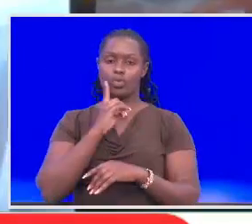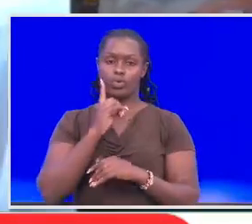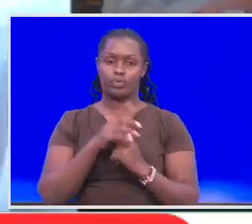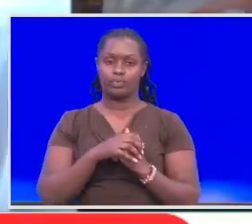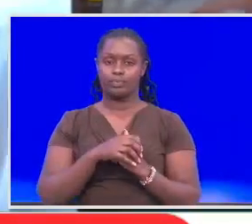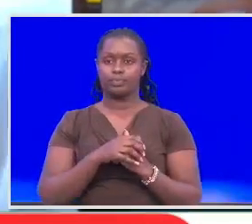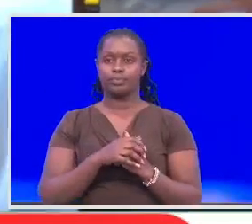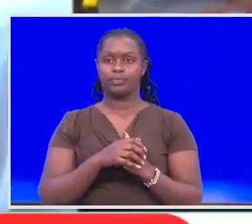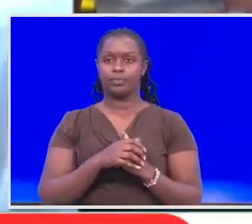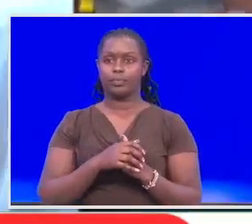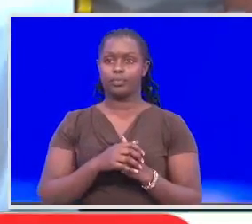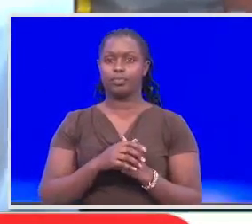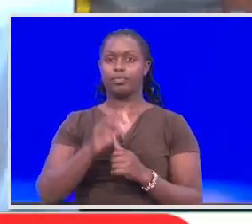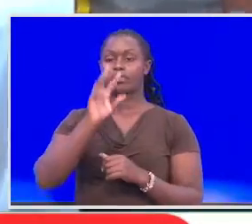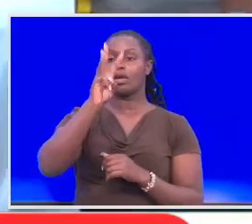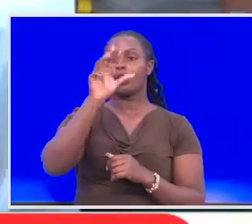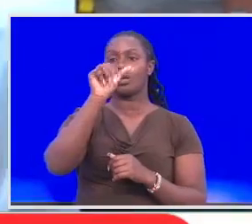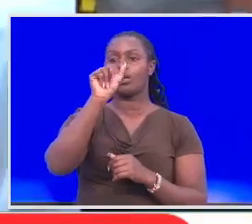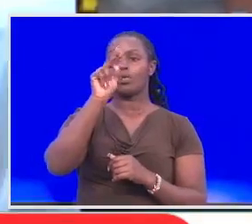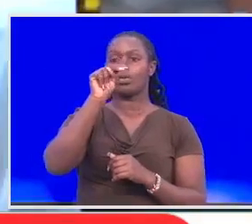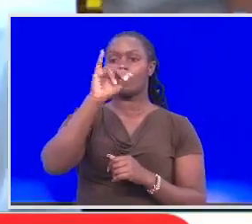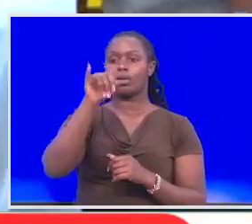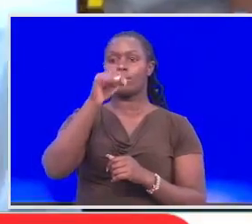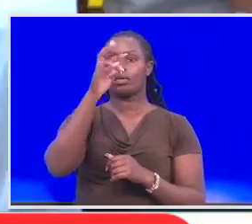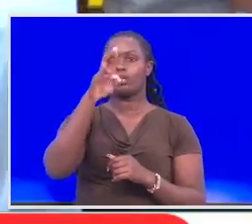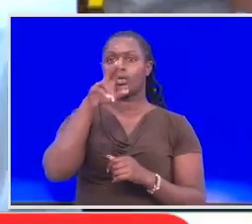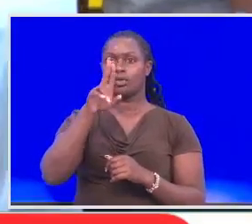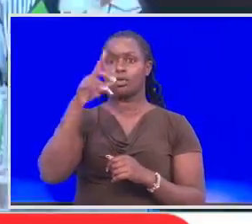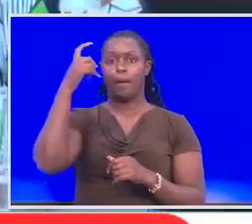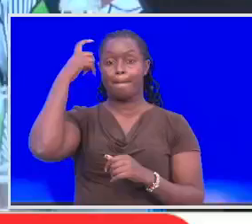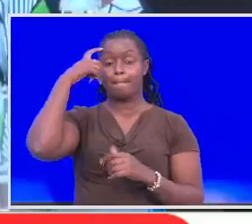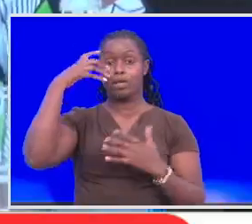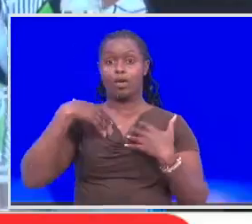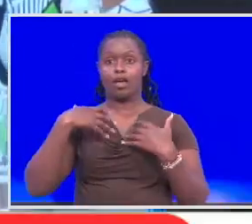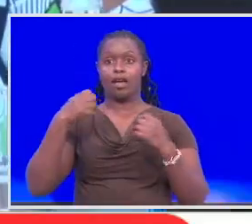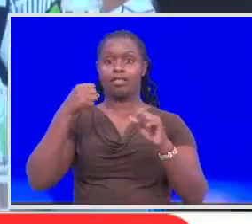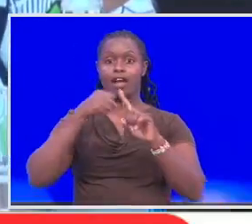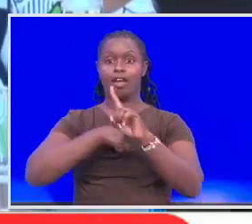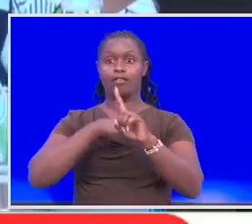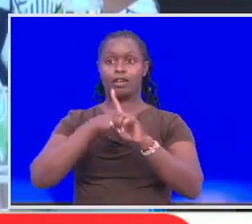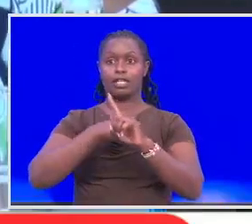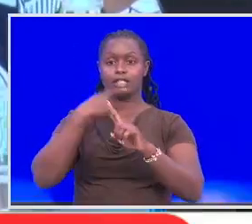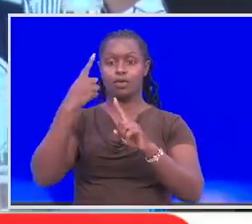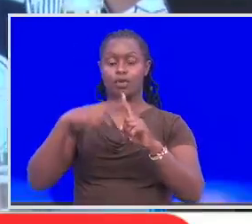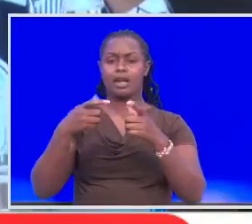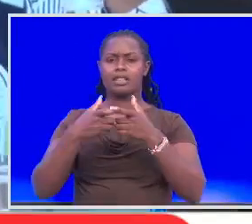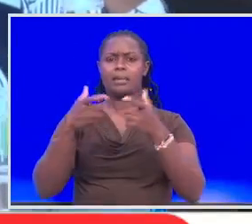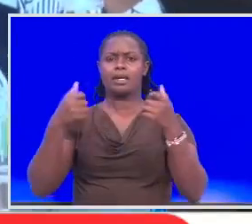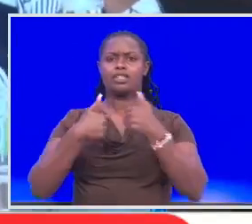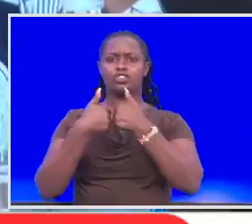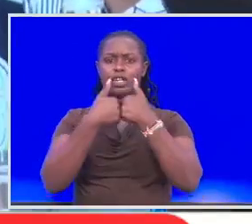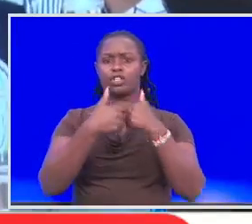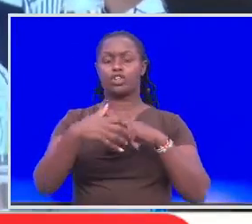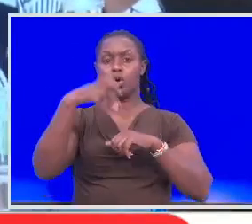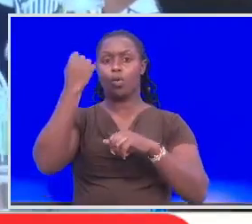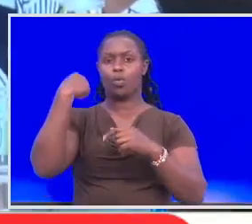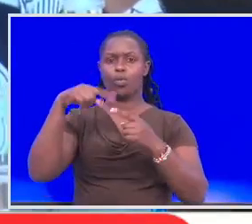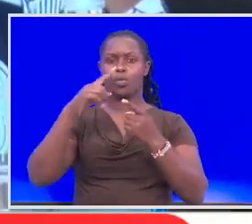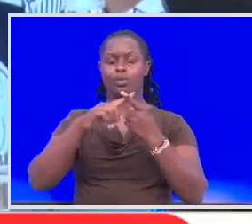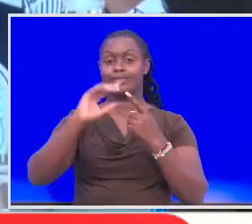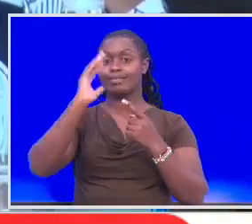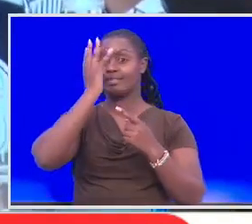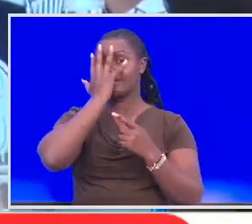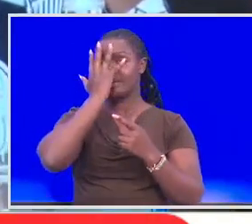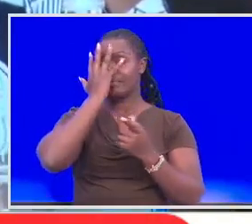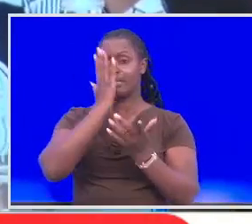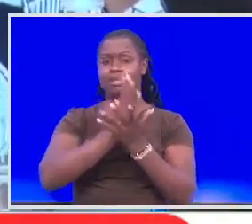Fides Wanjiru is a mental health advocate who has suffered mental health illness. She says the biggest challenge during her recovery was stigma, a matter that